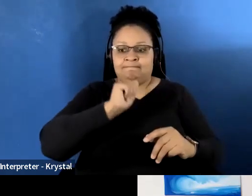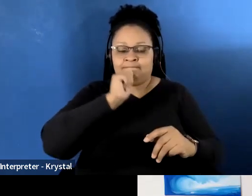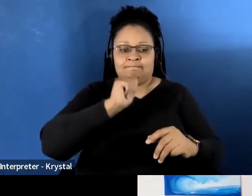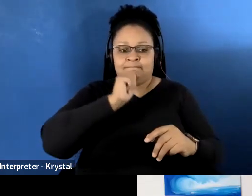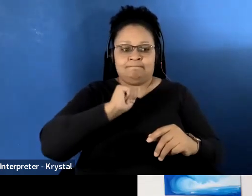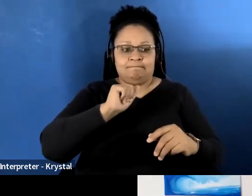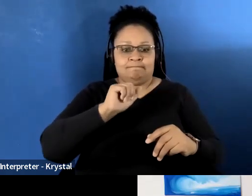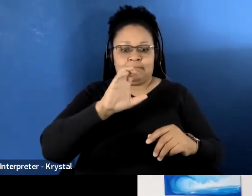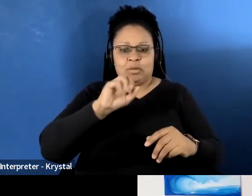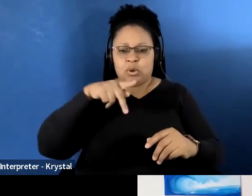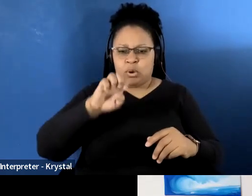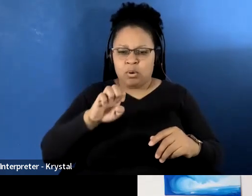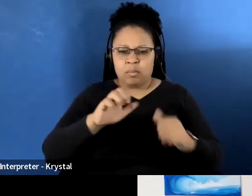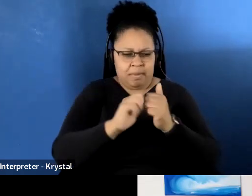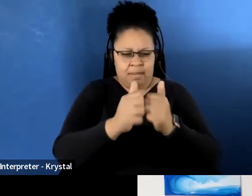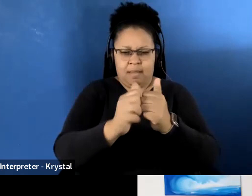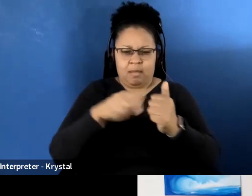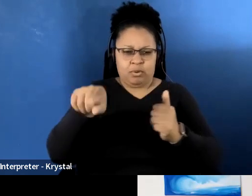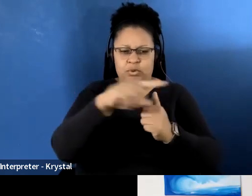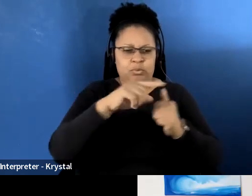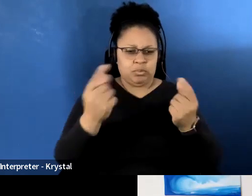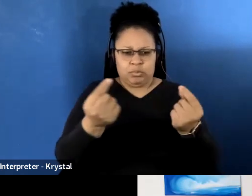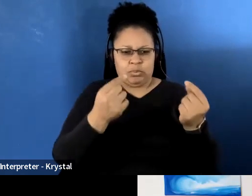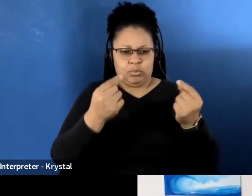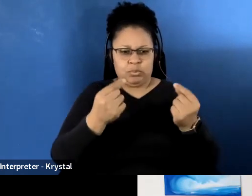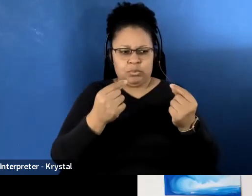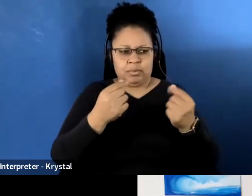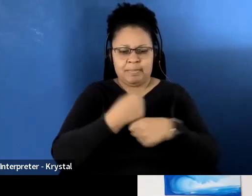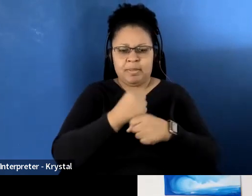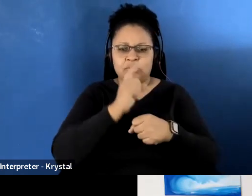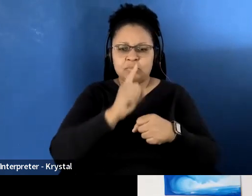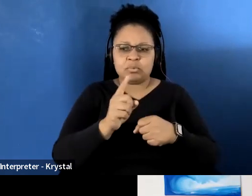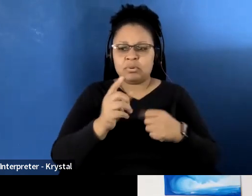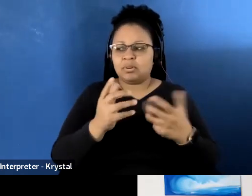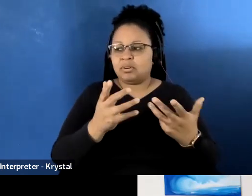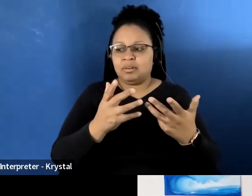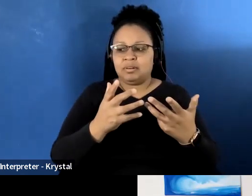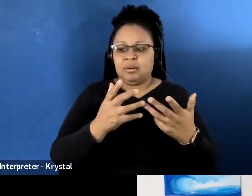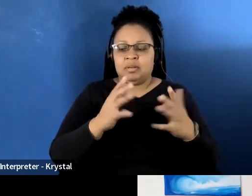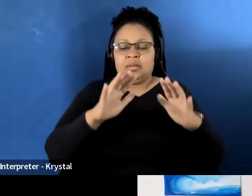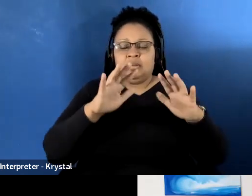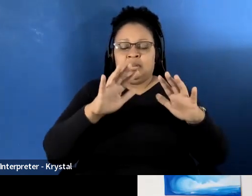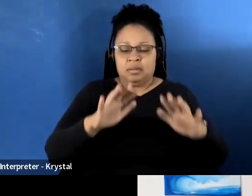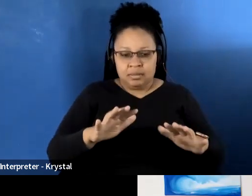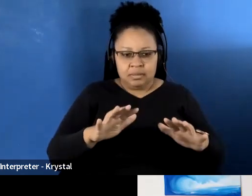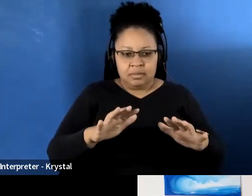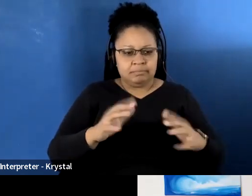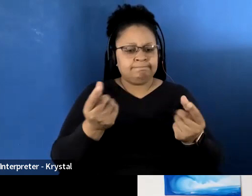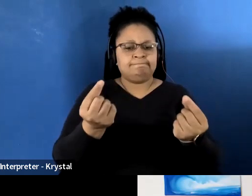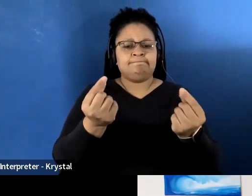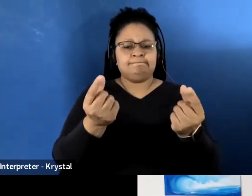you guys are doing to stay kind of grounded?